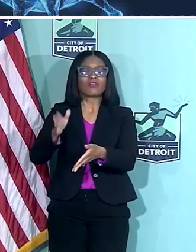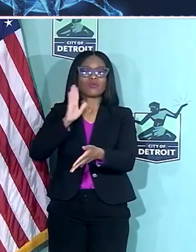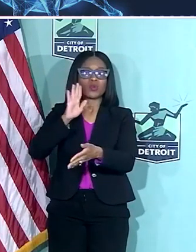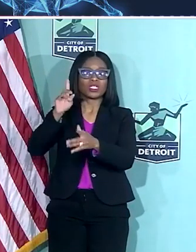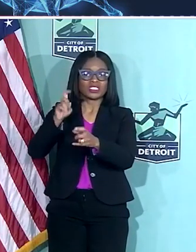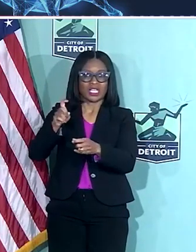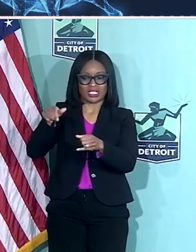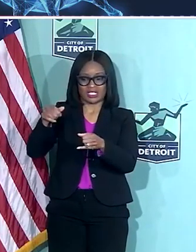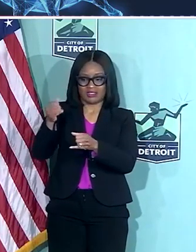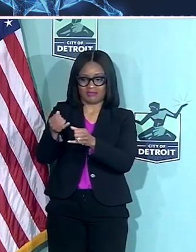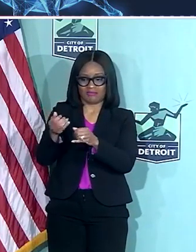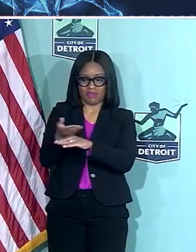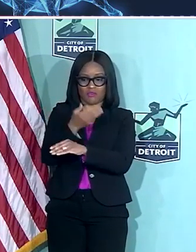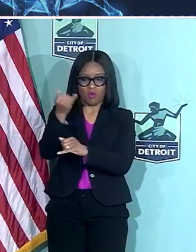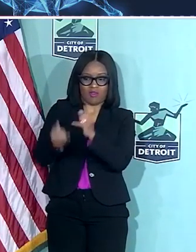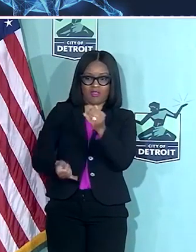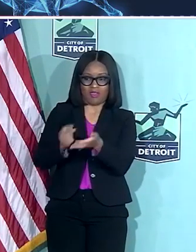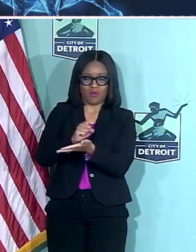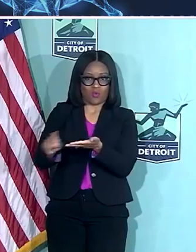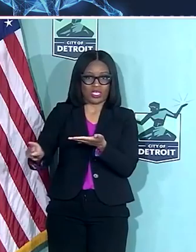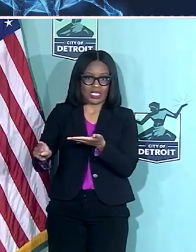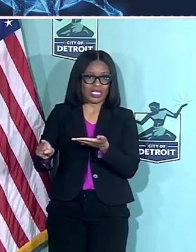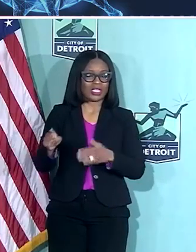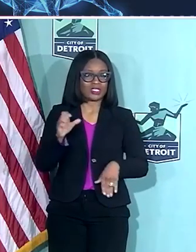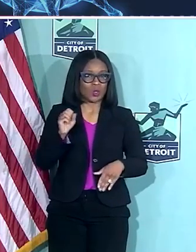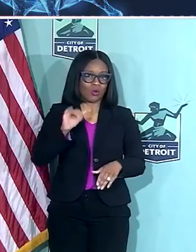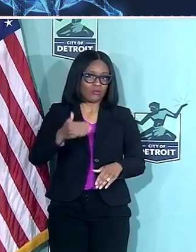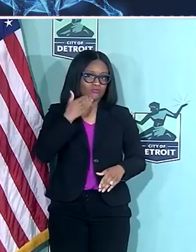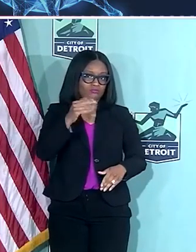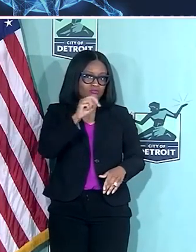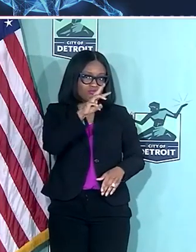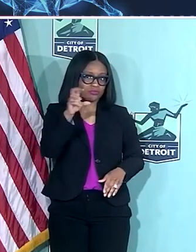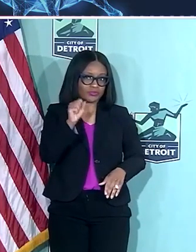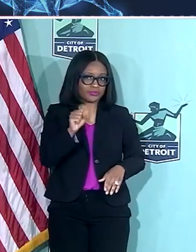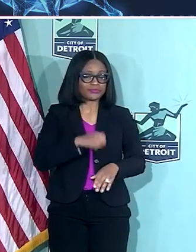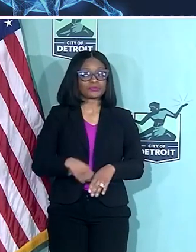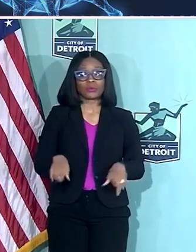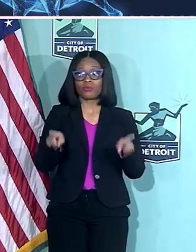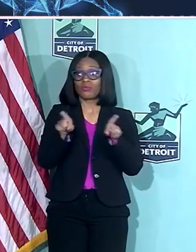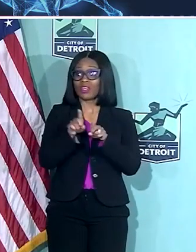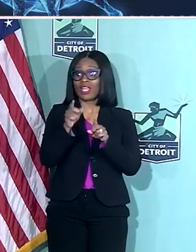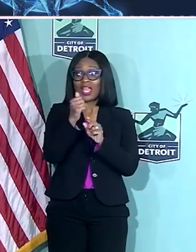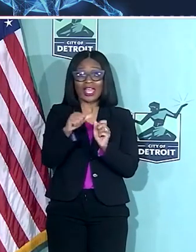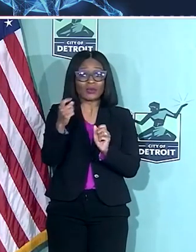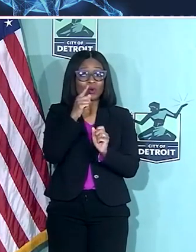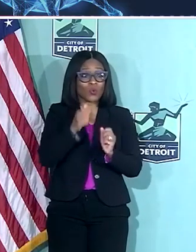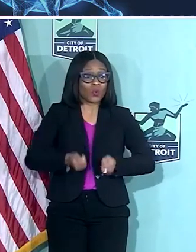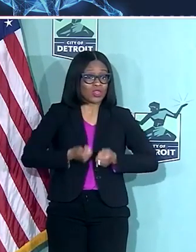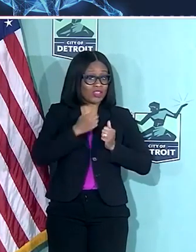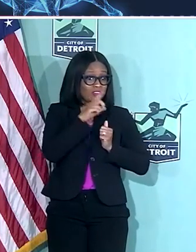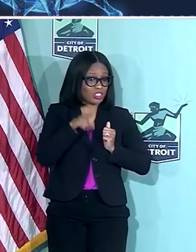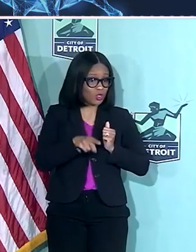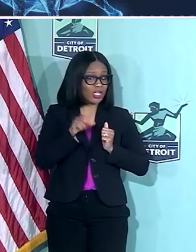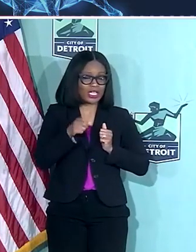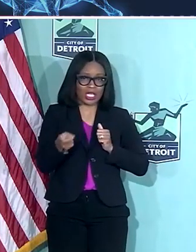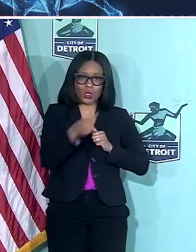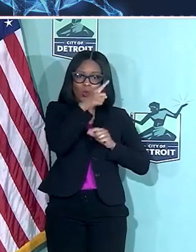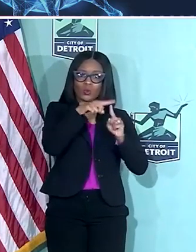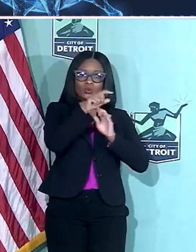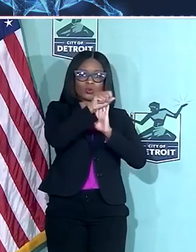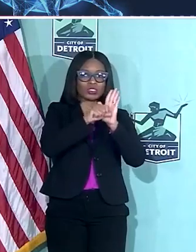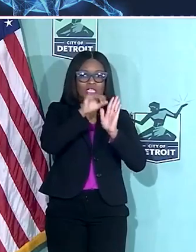this week. So that is reassuring. Also, given that all Detroiters who want a test can get a test now at the State Fair grounds